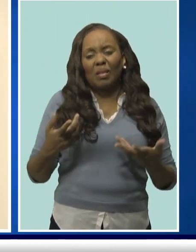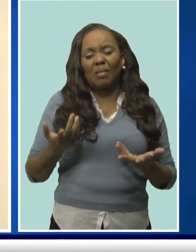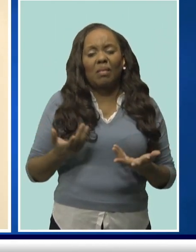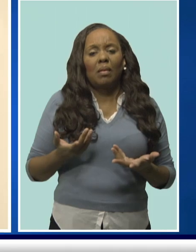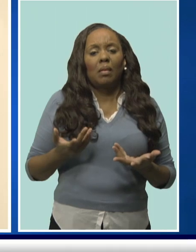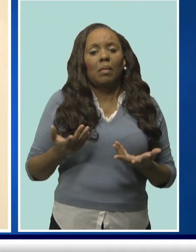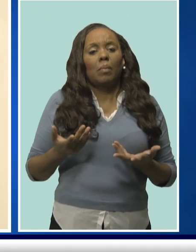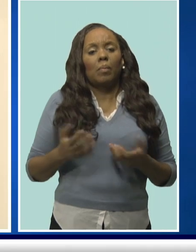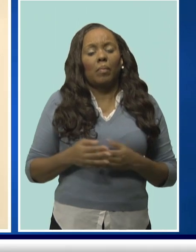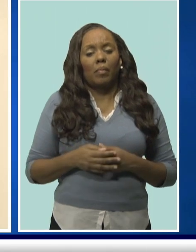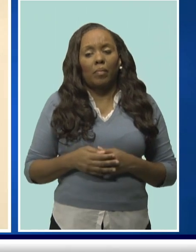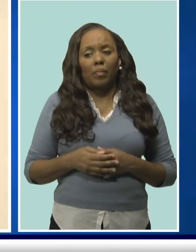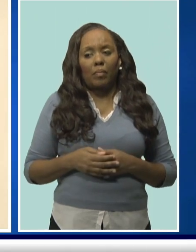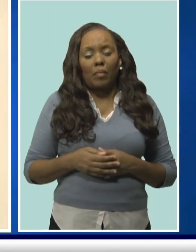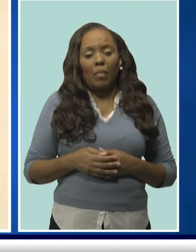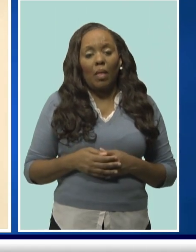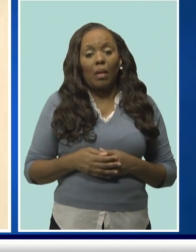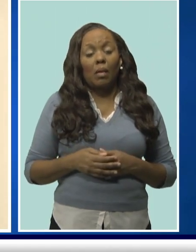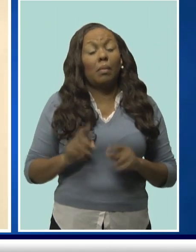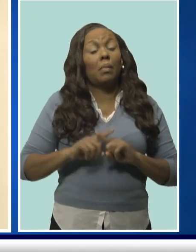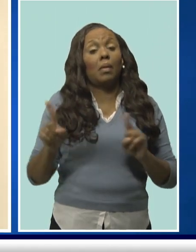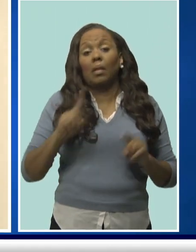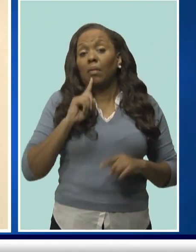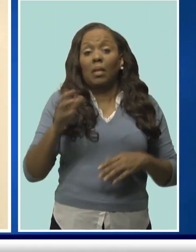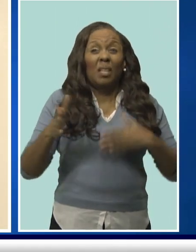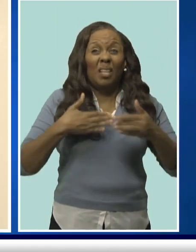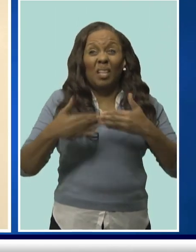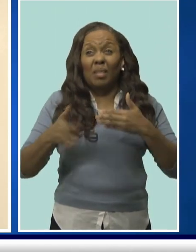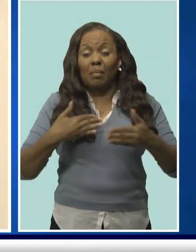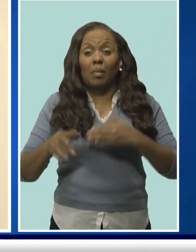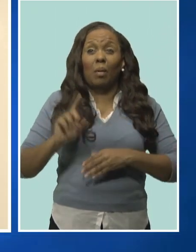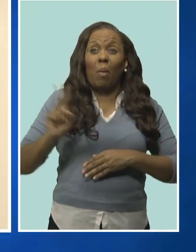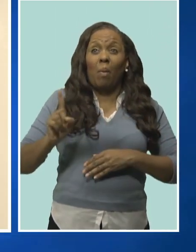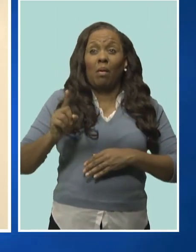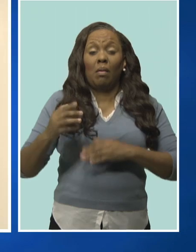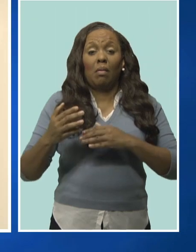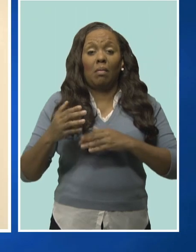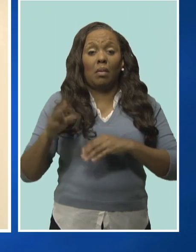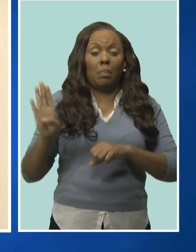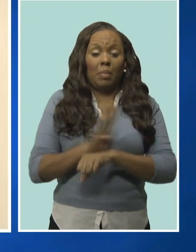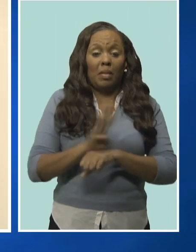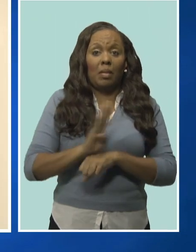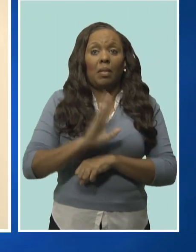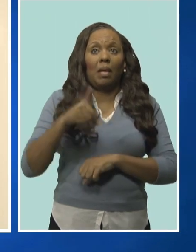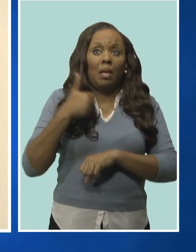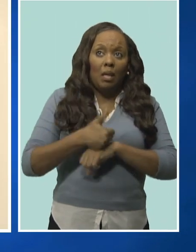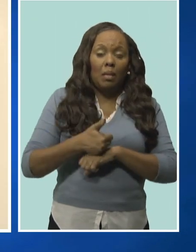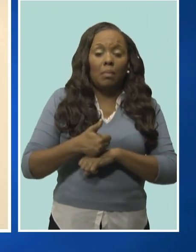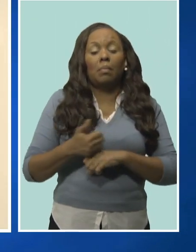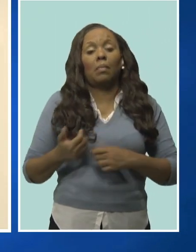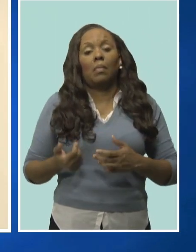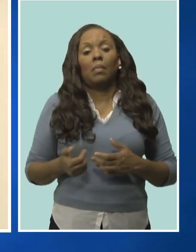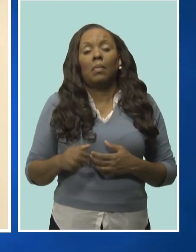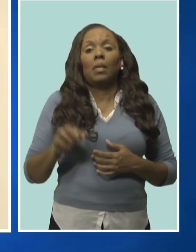it doesn't matter where a company goes eventually. The assessment of the tax that it is paying